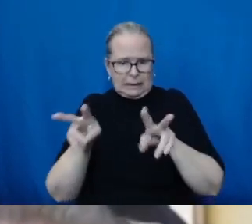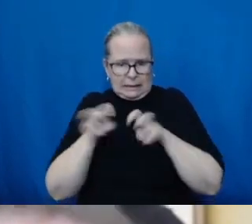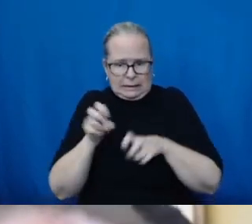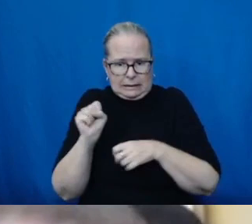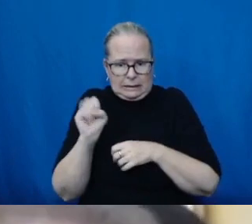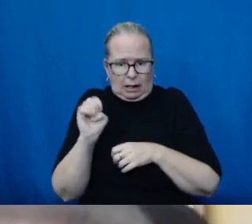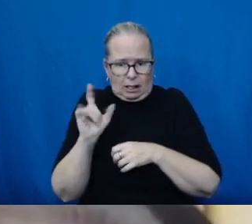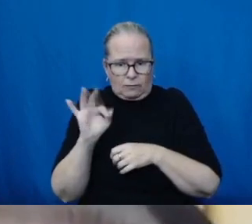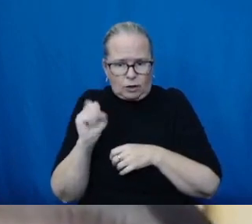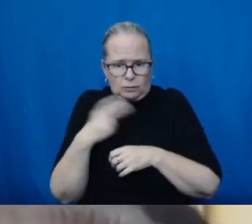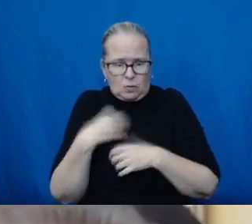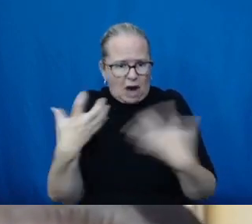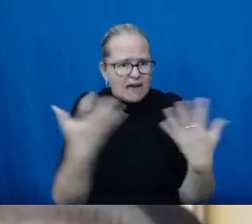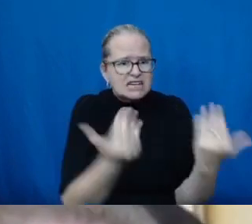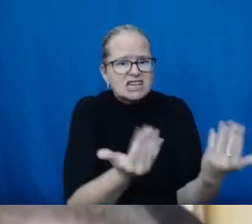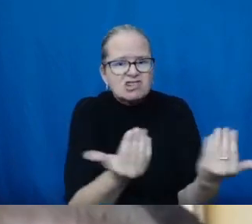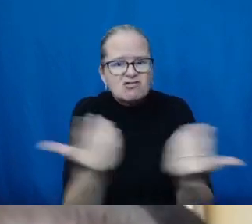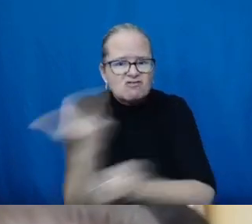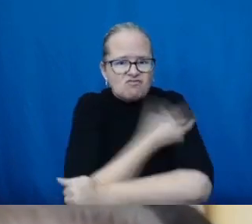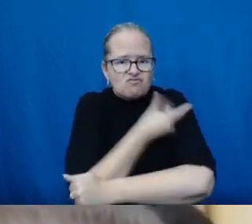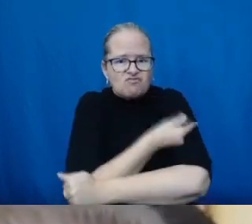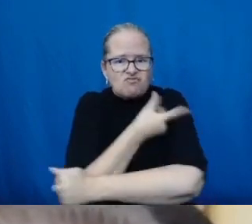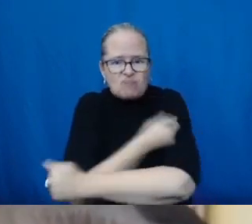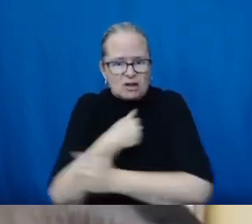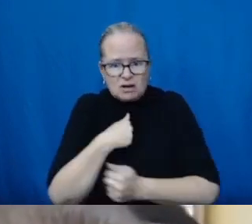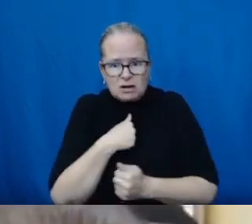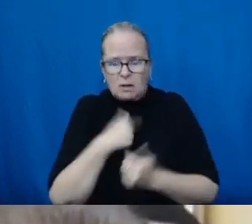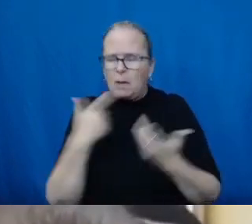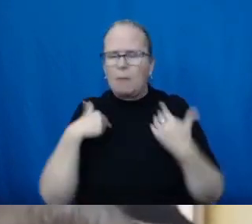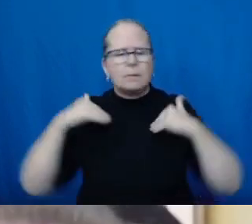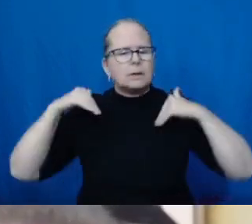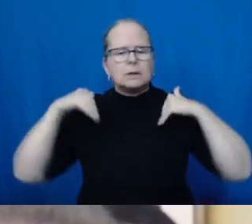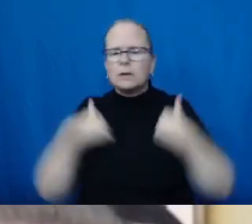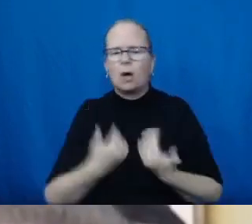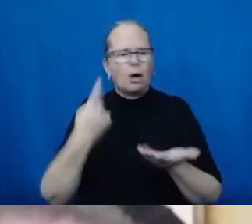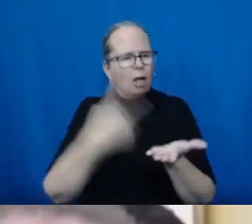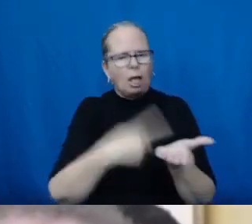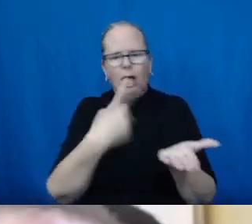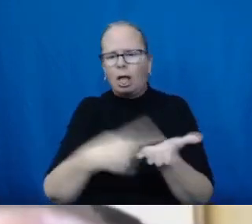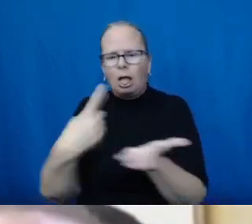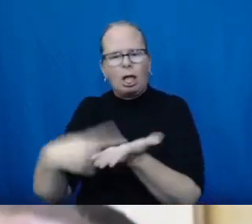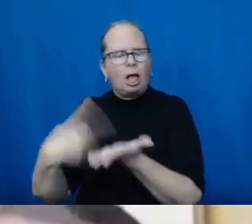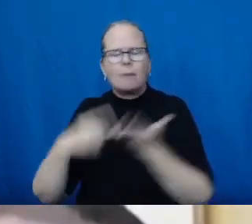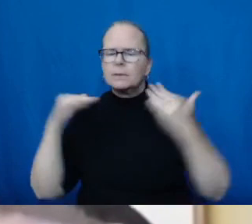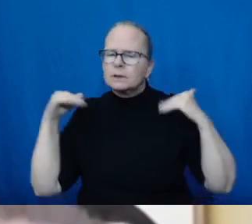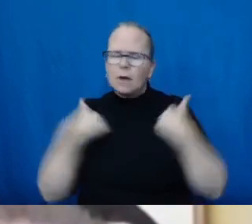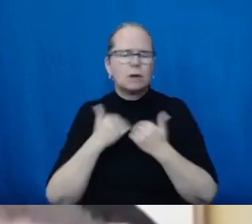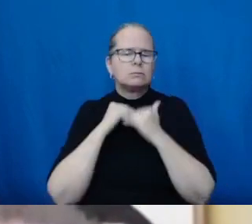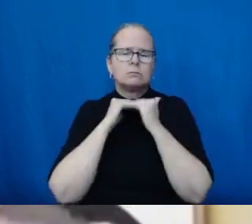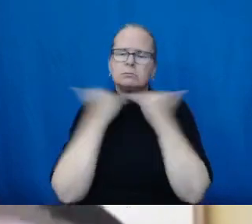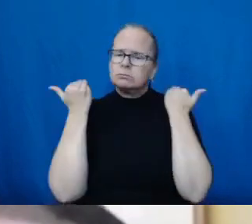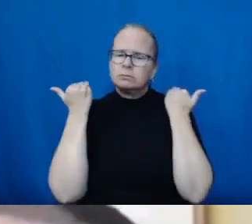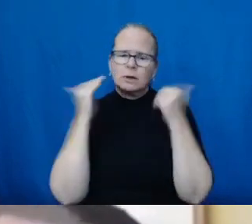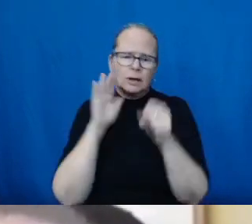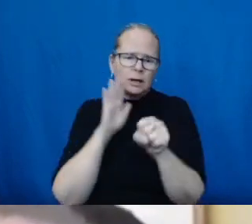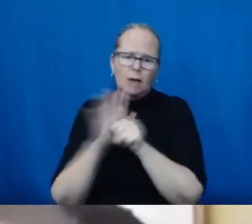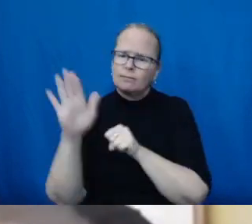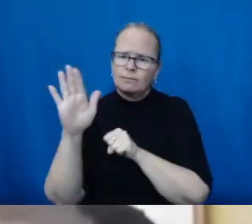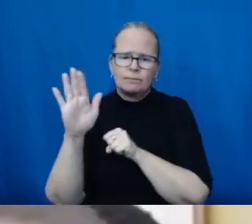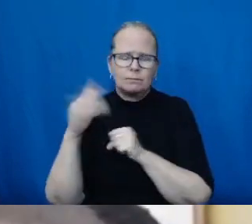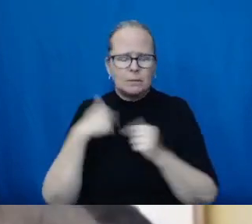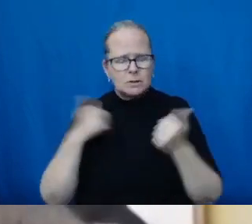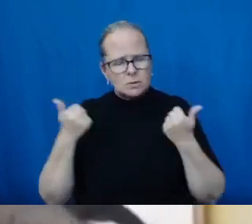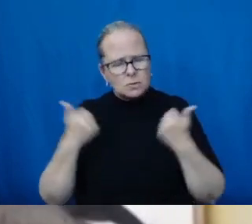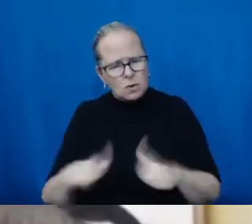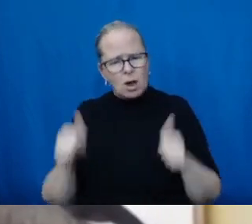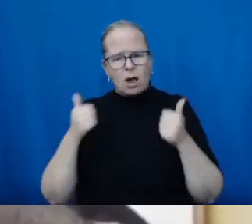vaccination, but it's the only way out of this. And so we've just got to keep trying, even though it is endlessly frustrating and exhausting and infuriating.